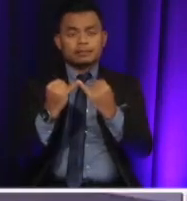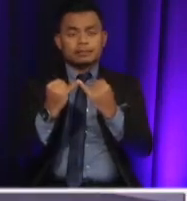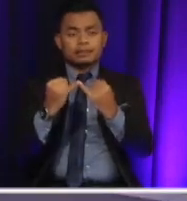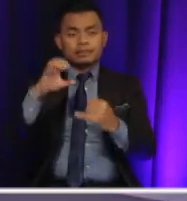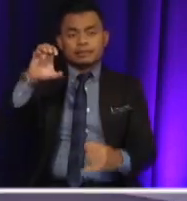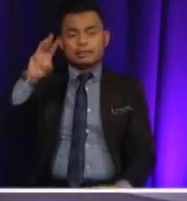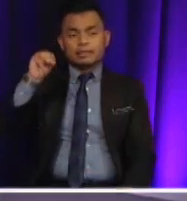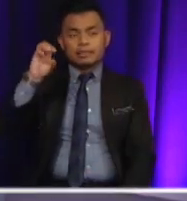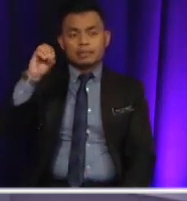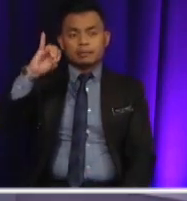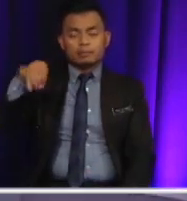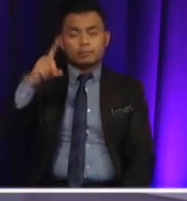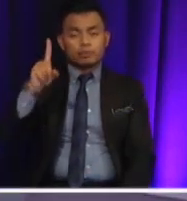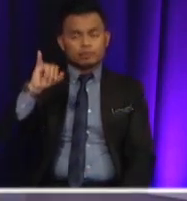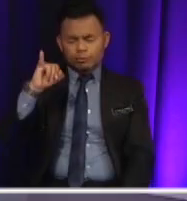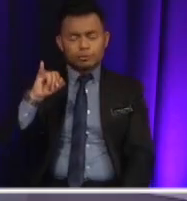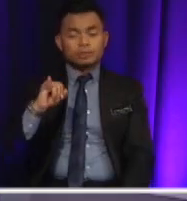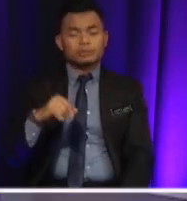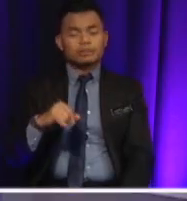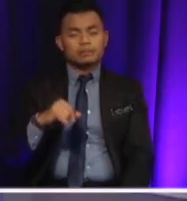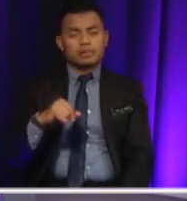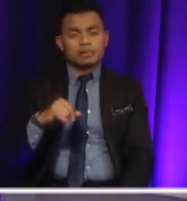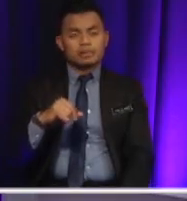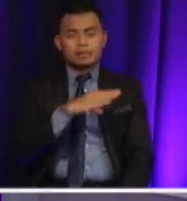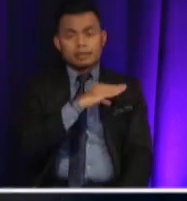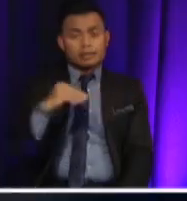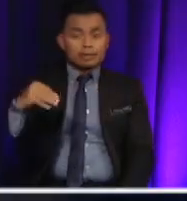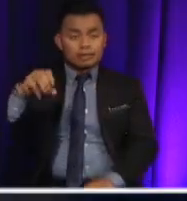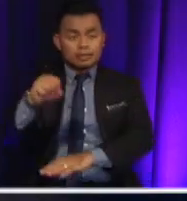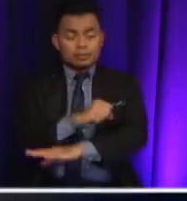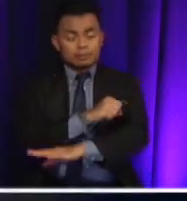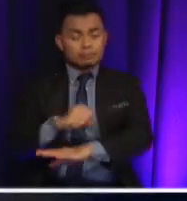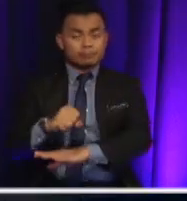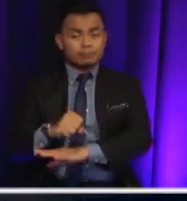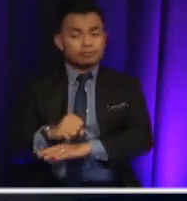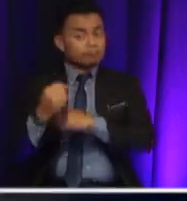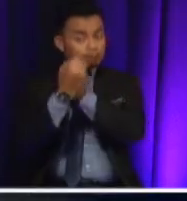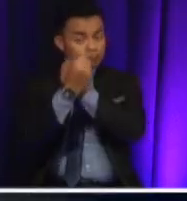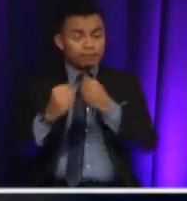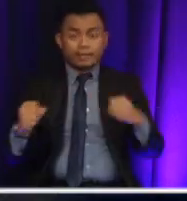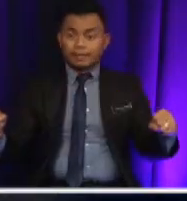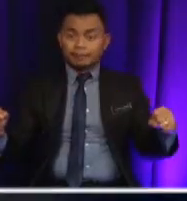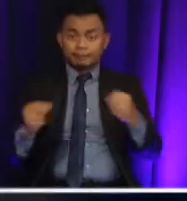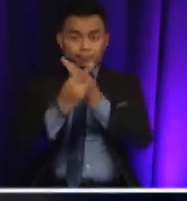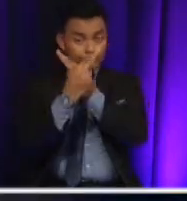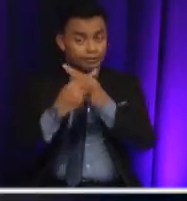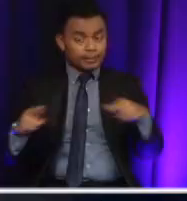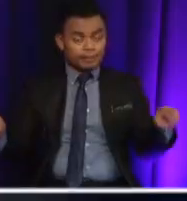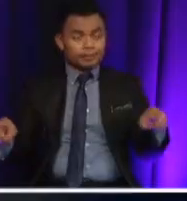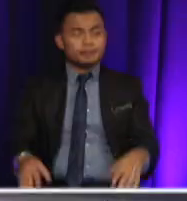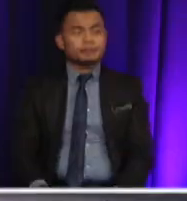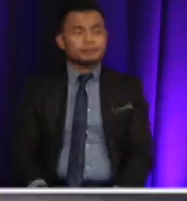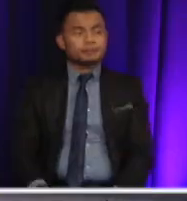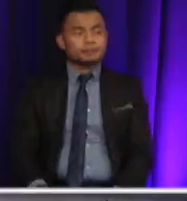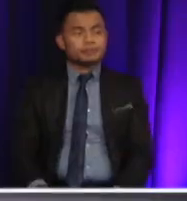the excerpts of the poem and also the song. Okay, are we ready? Okay, so it's a challenge for me. Yes. I'll take